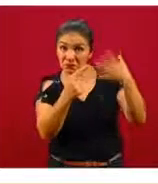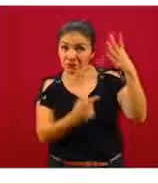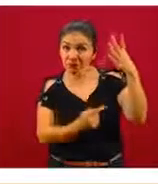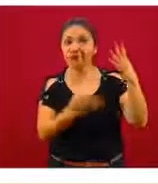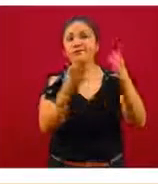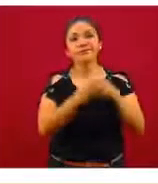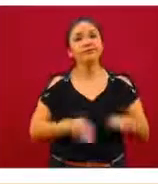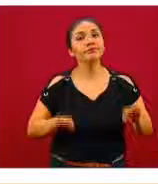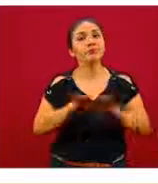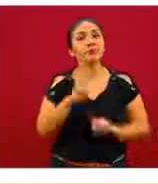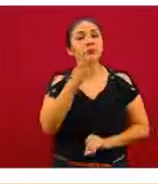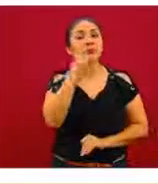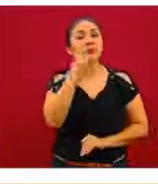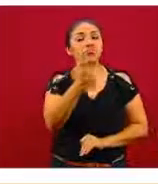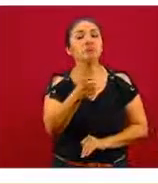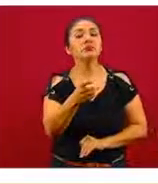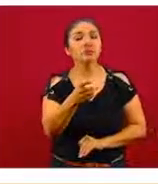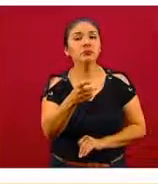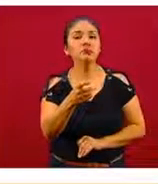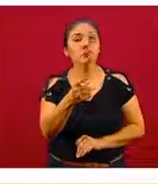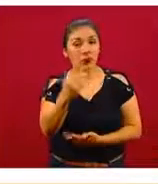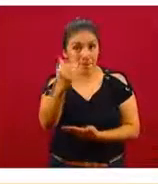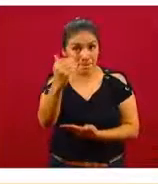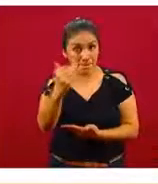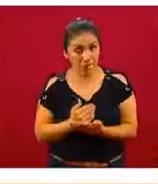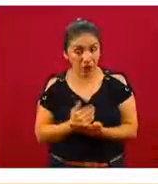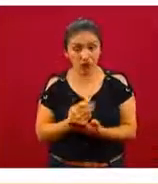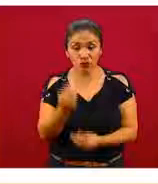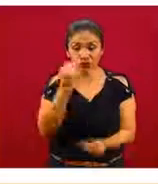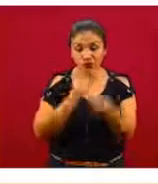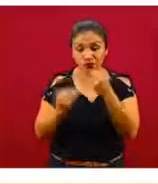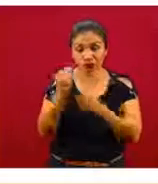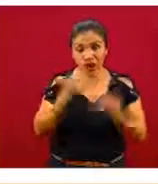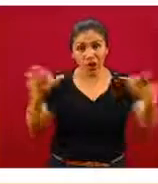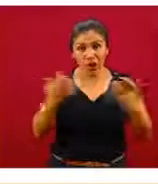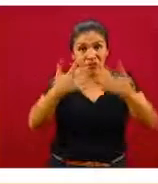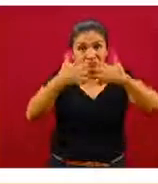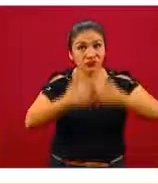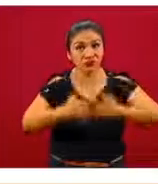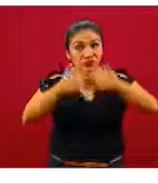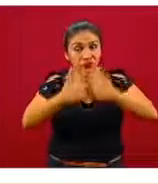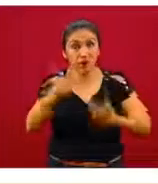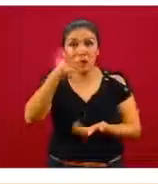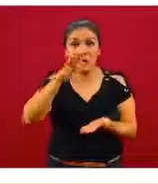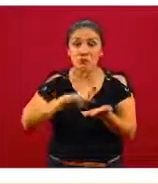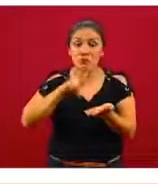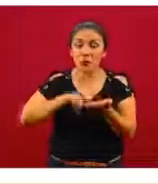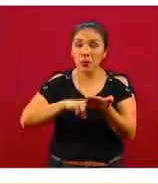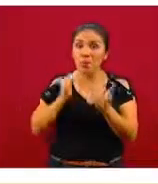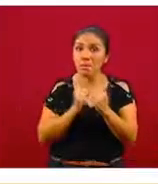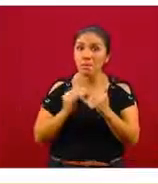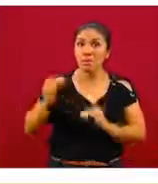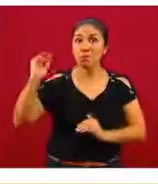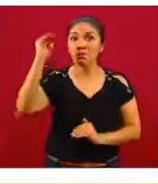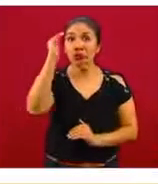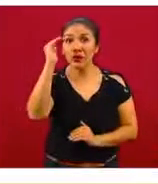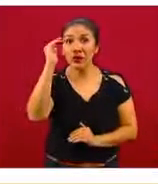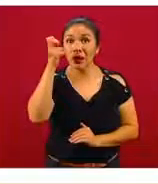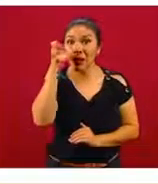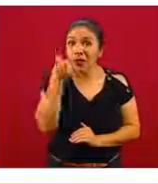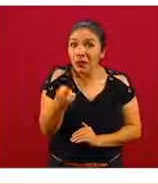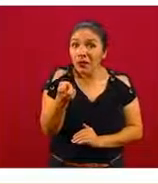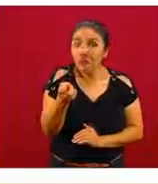such as this, it's important to consider that a decrease in food production and an increase in the price of foods